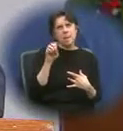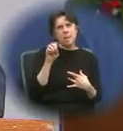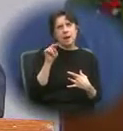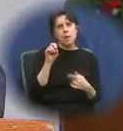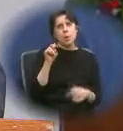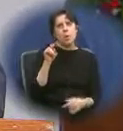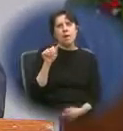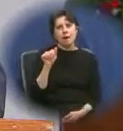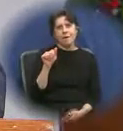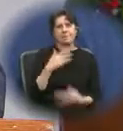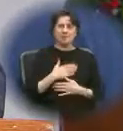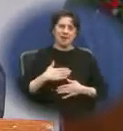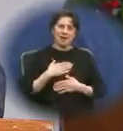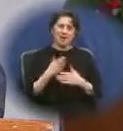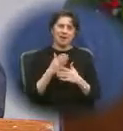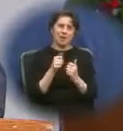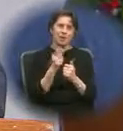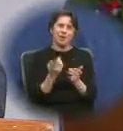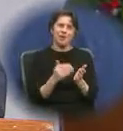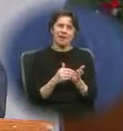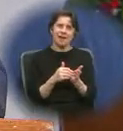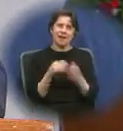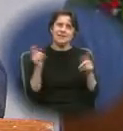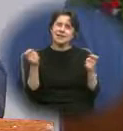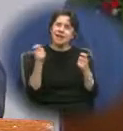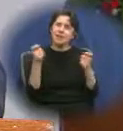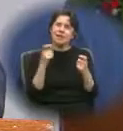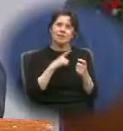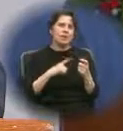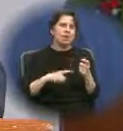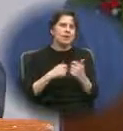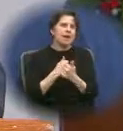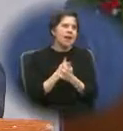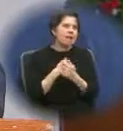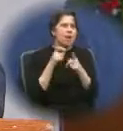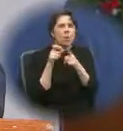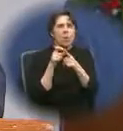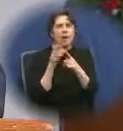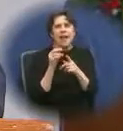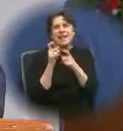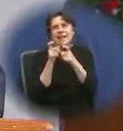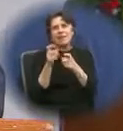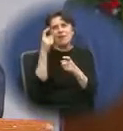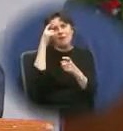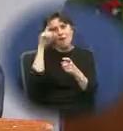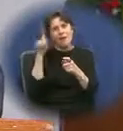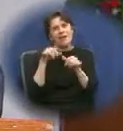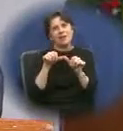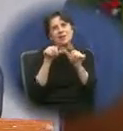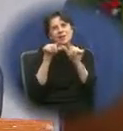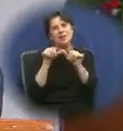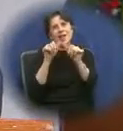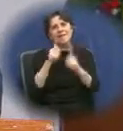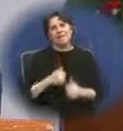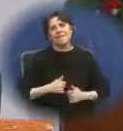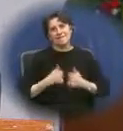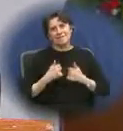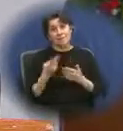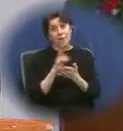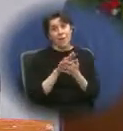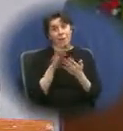again this celebration of the Lord's love, word, and gift for eternal life, Holy